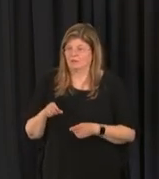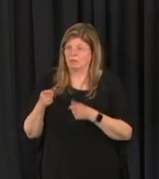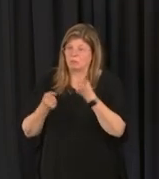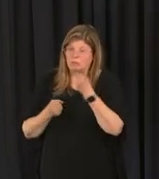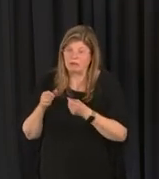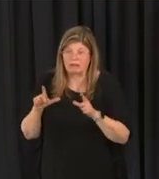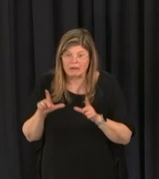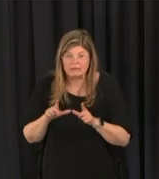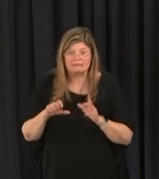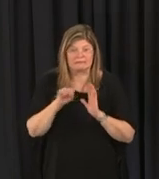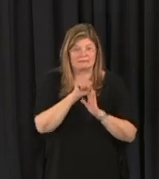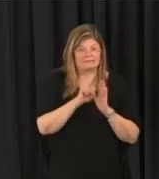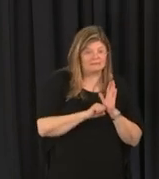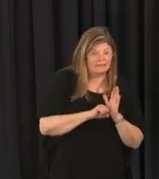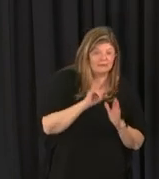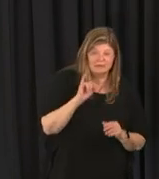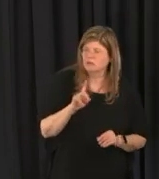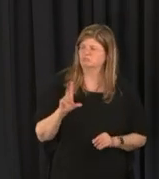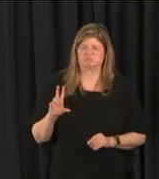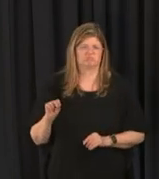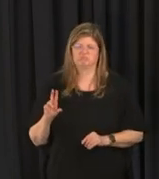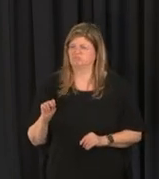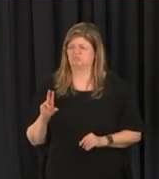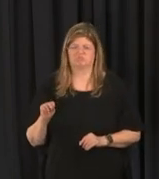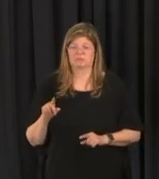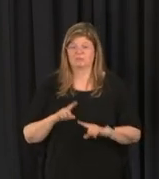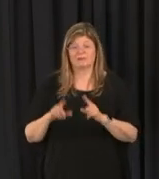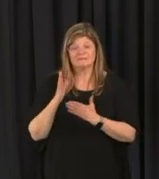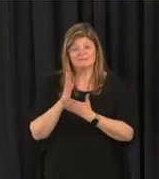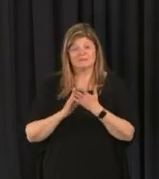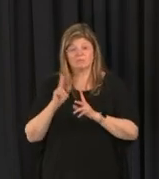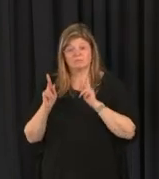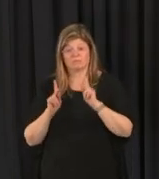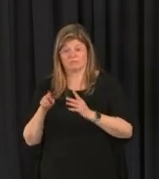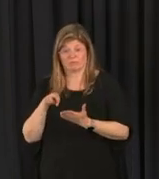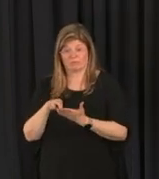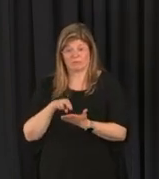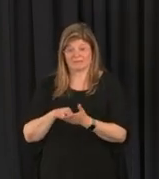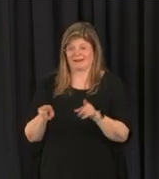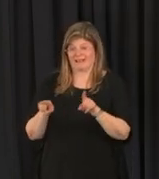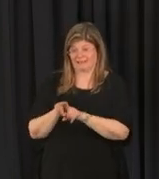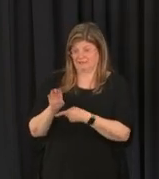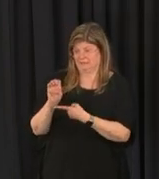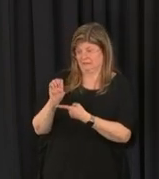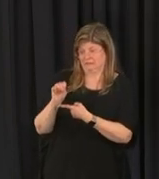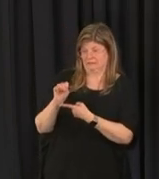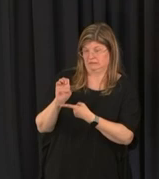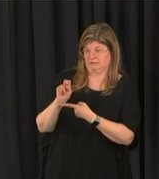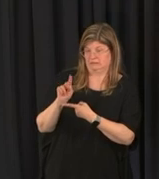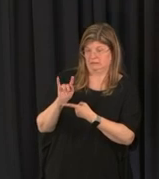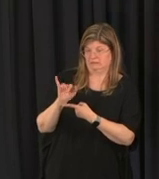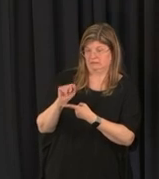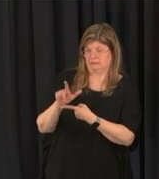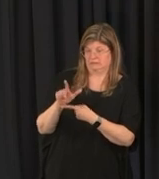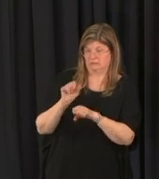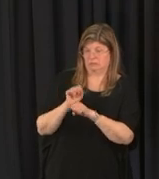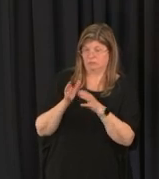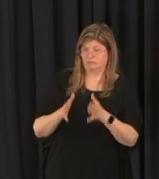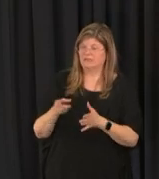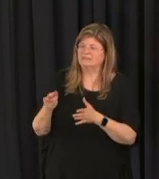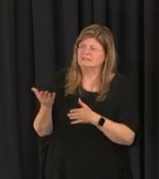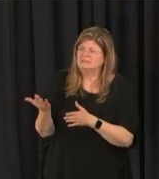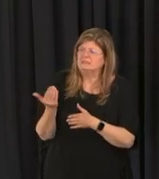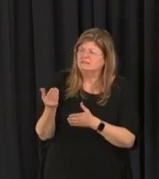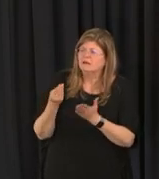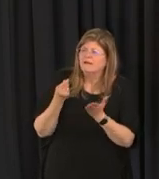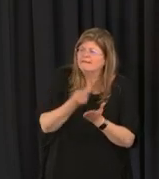license or a state-issued ID. For people who are registering as an essential employee, they may be asked to provide some type